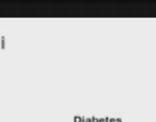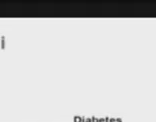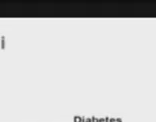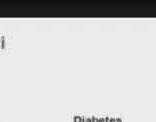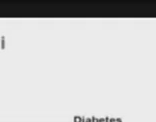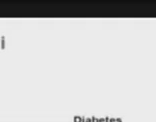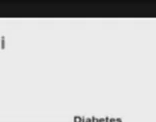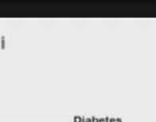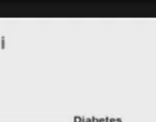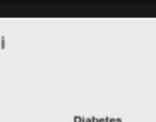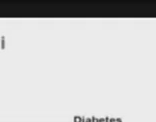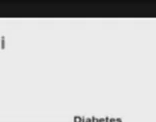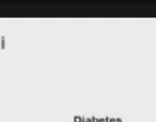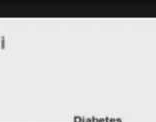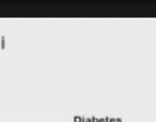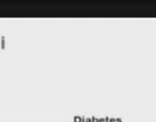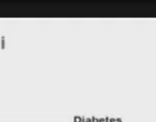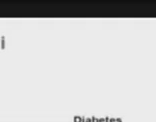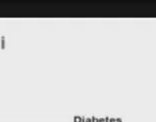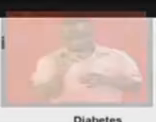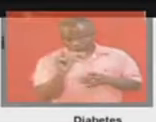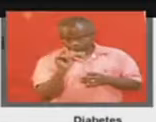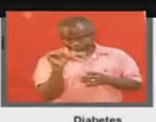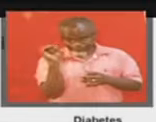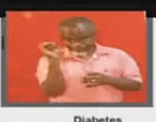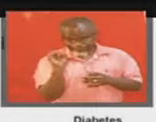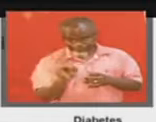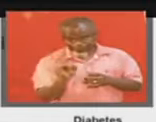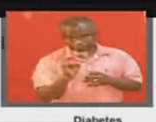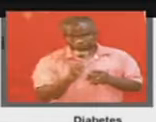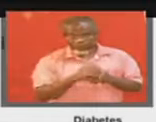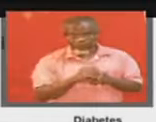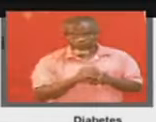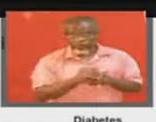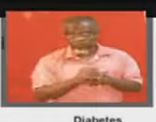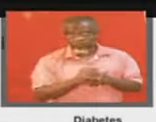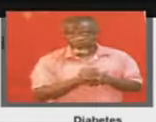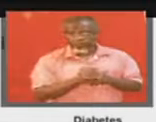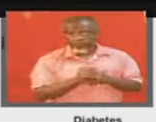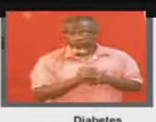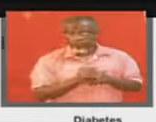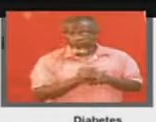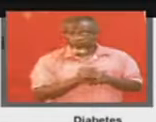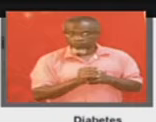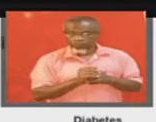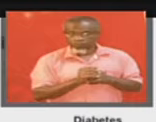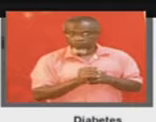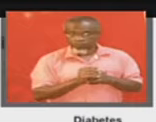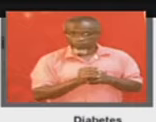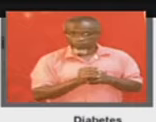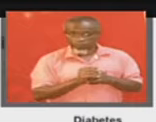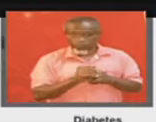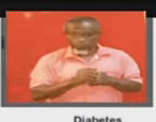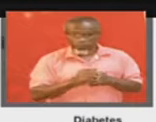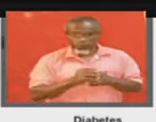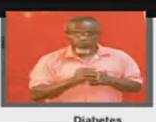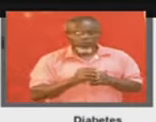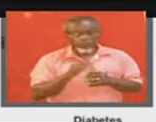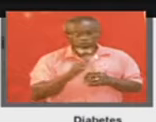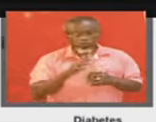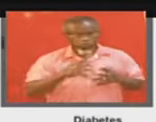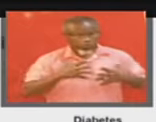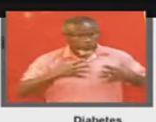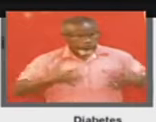those are at 8.1%. Pregnancy-related issues, 5.4%. Obesity